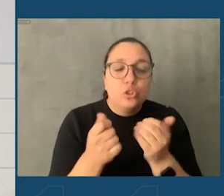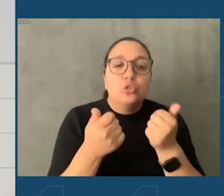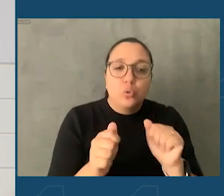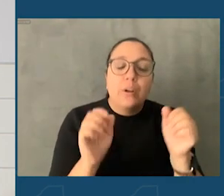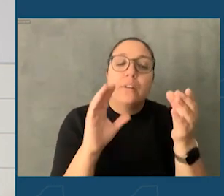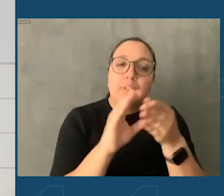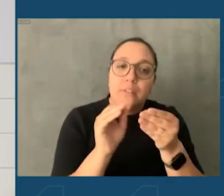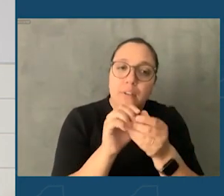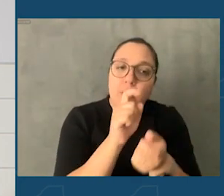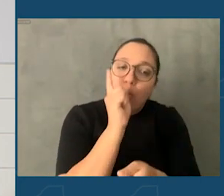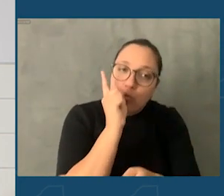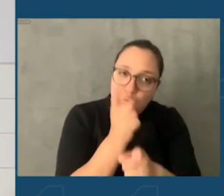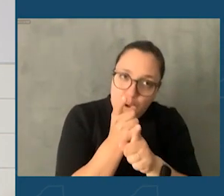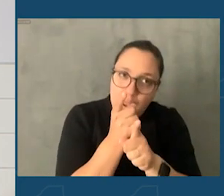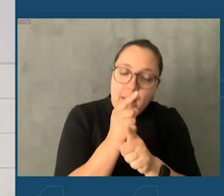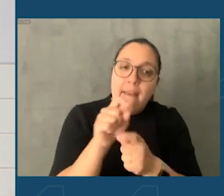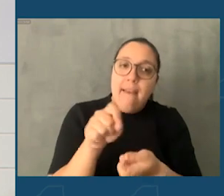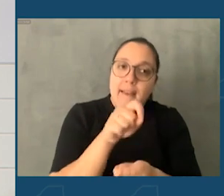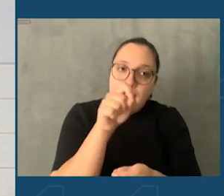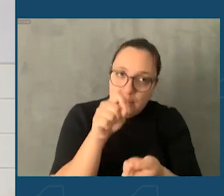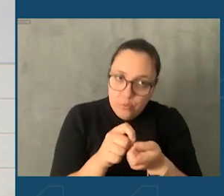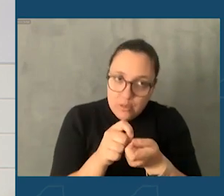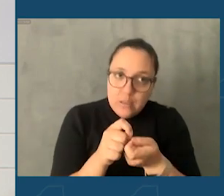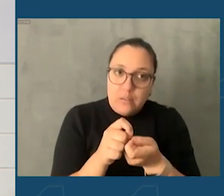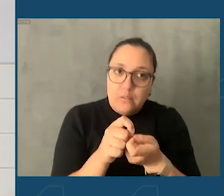happening during this particular period of time.